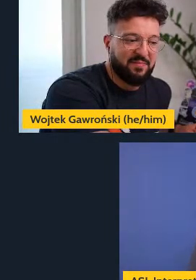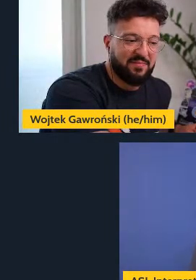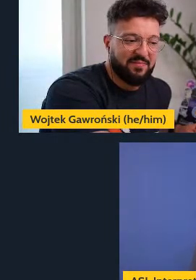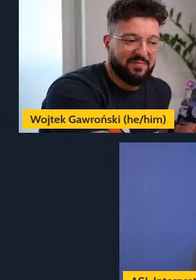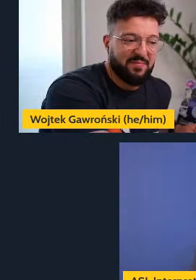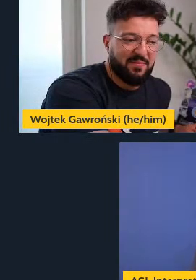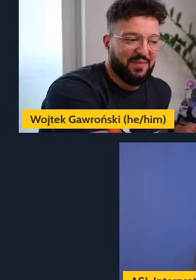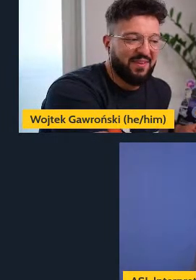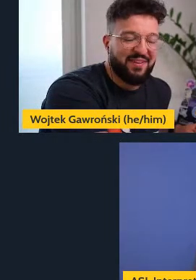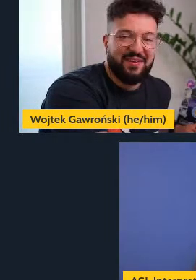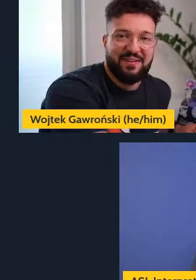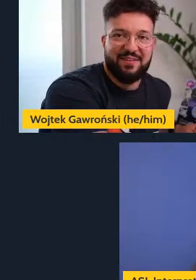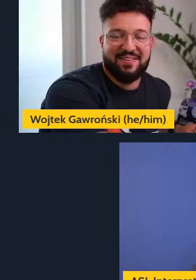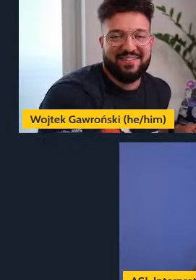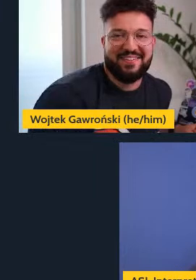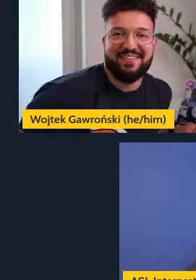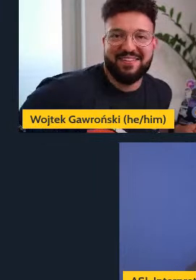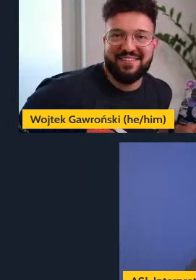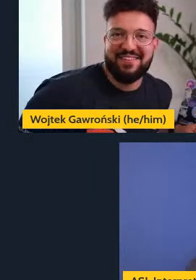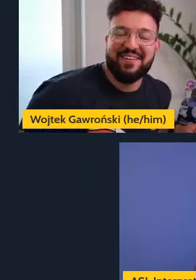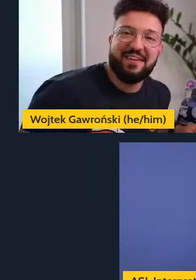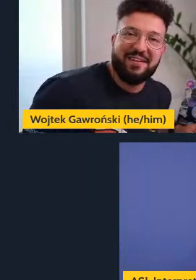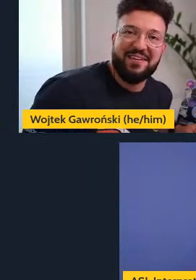Yay. Okay. Almost, thank you.